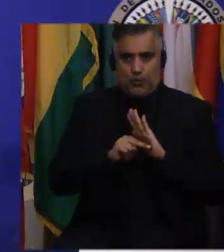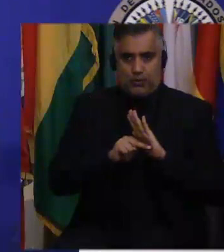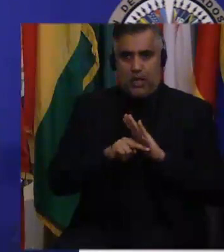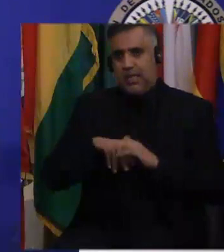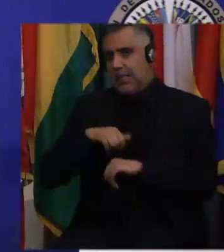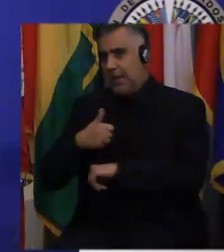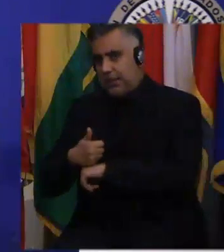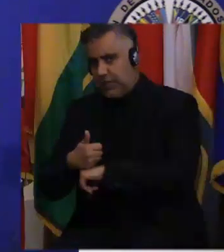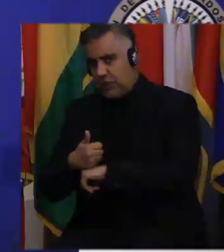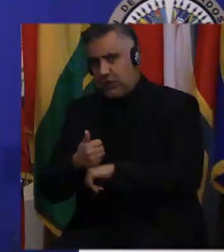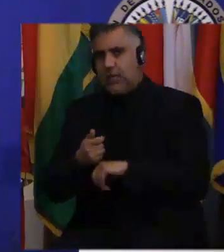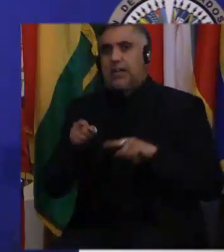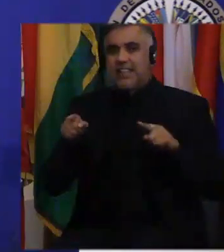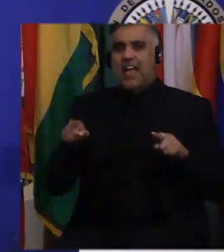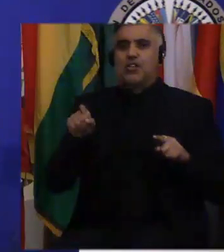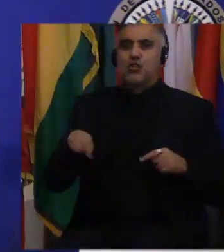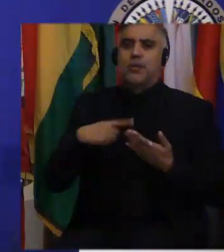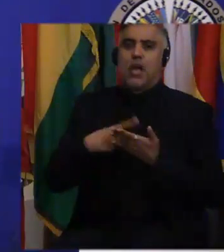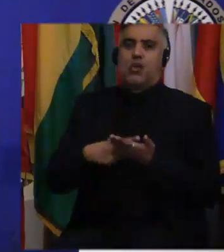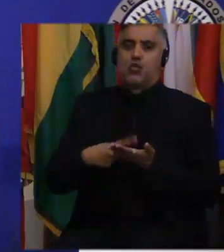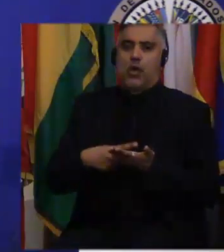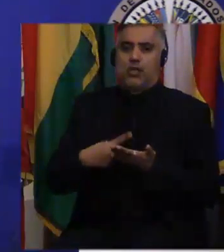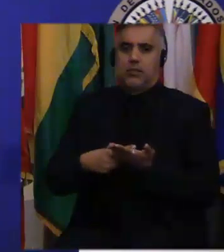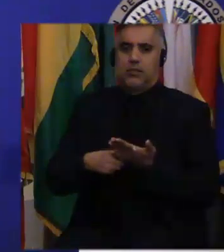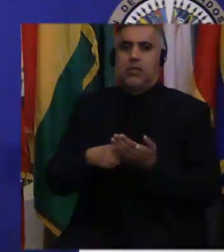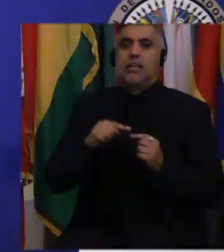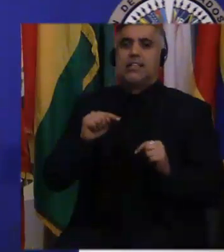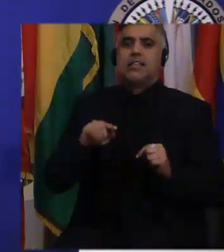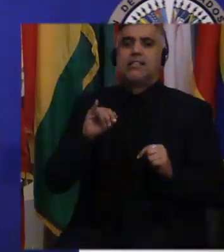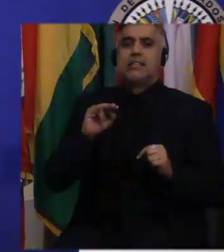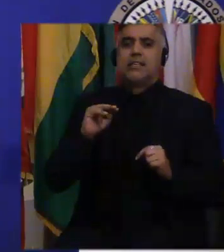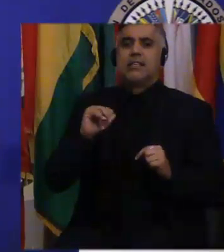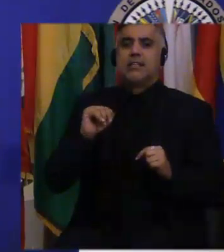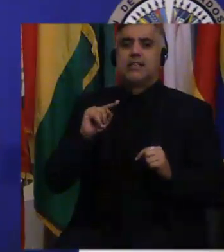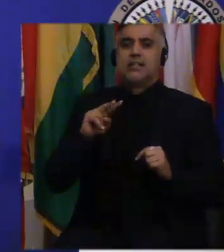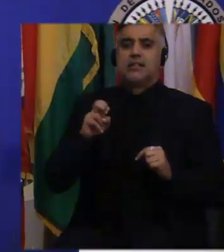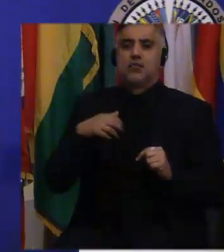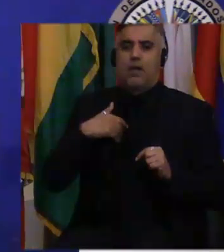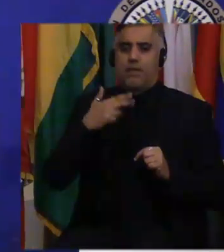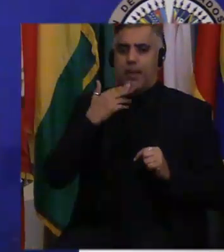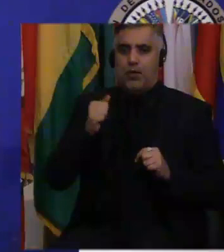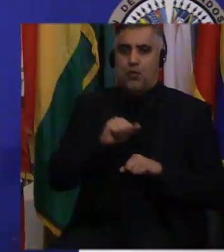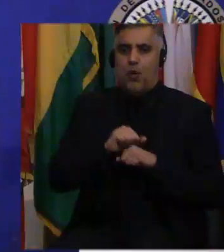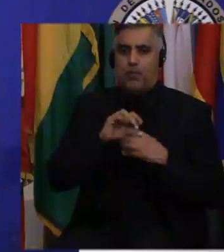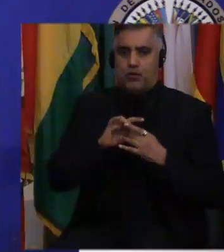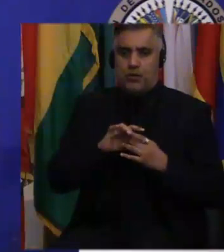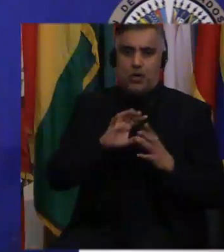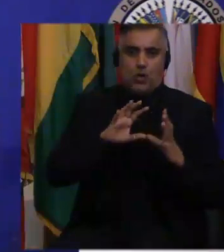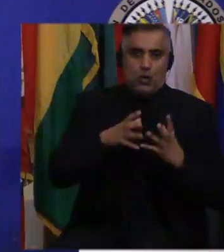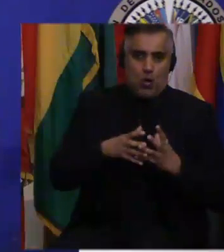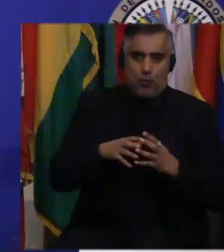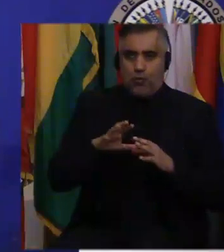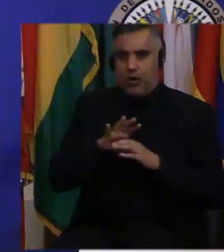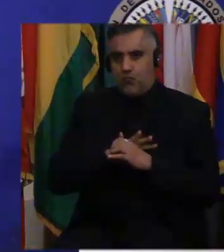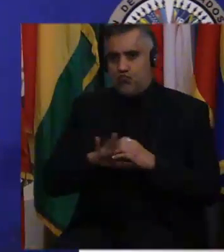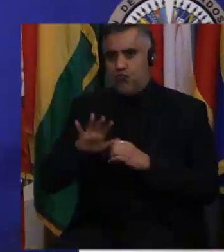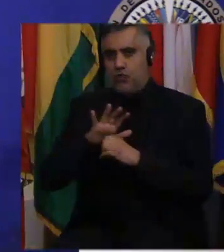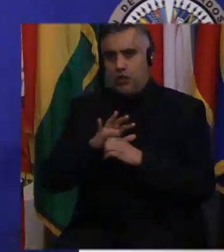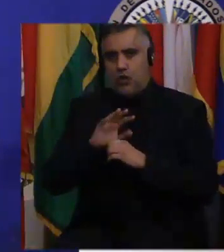implementation is something that should be addressed. This initiative to have better cooperation between global and